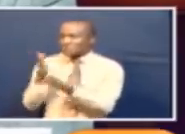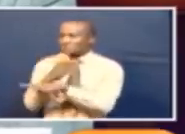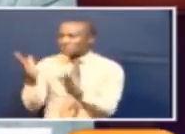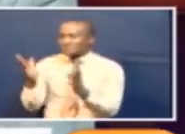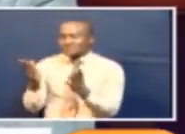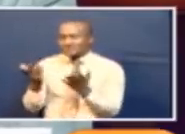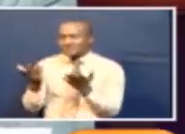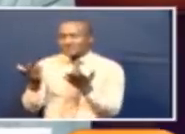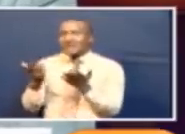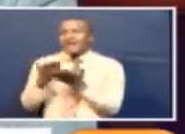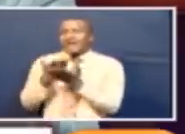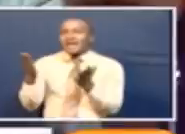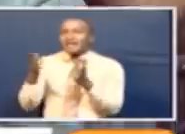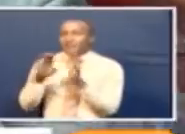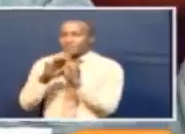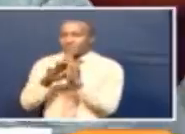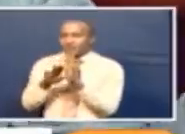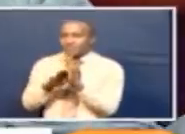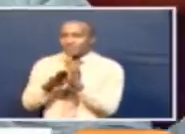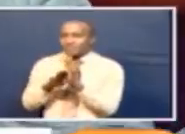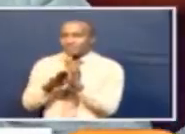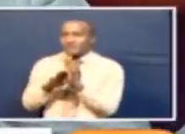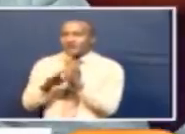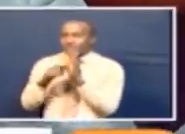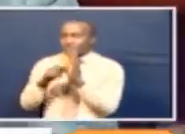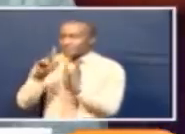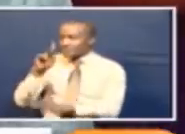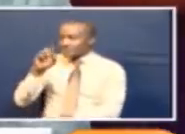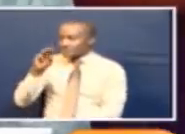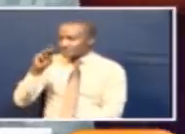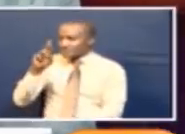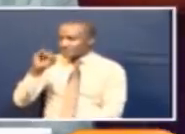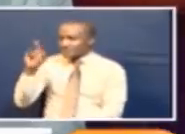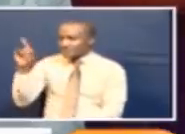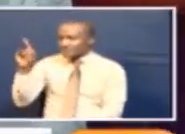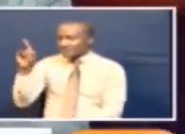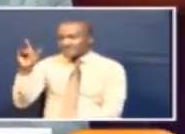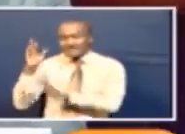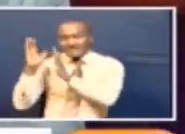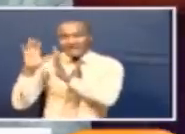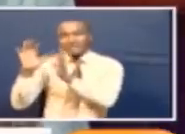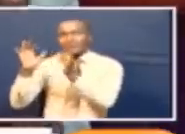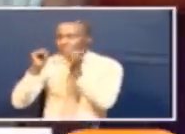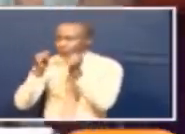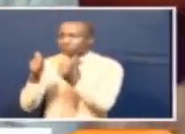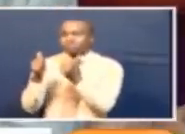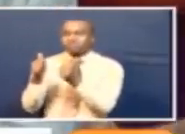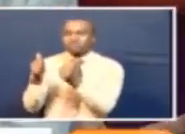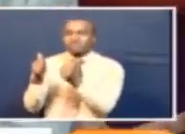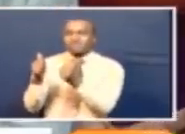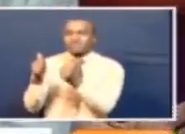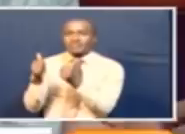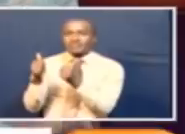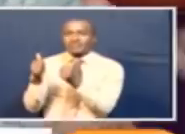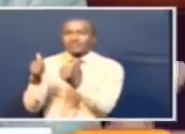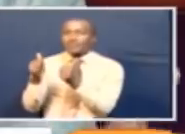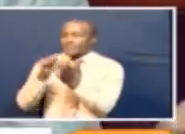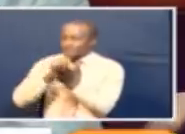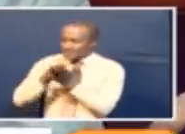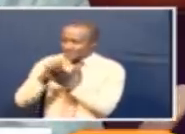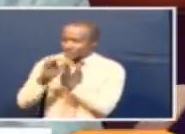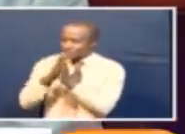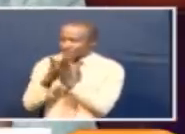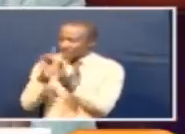world that is better than KEMRI in Kilifi in malaria control. I don't think, and even in terms of publications, and this